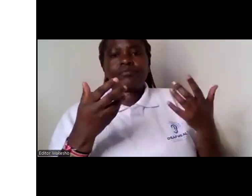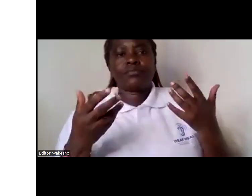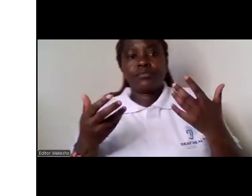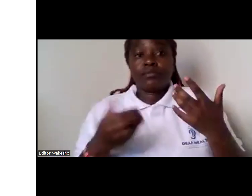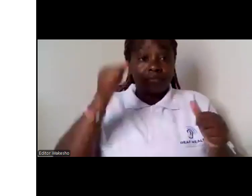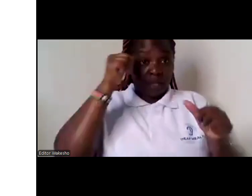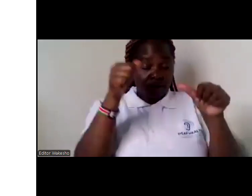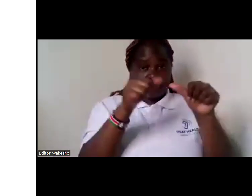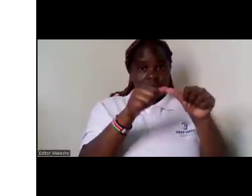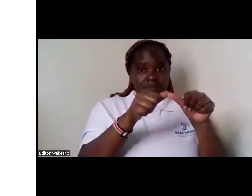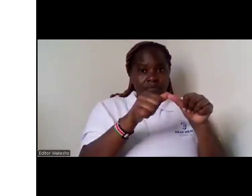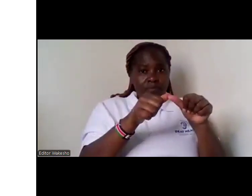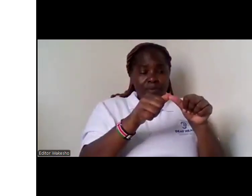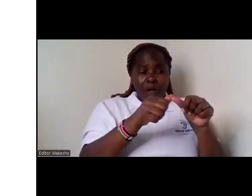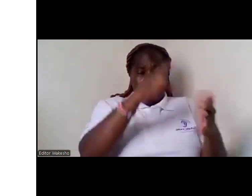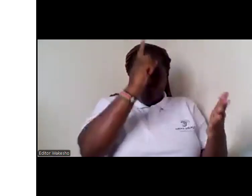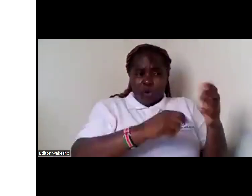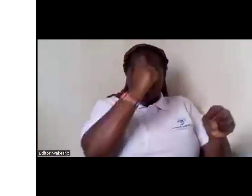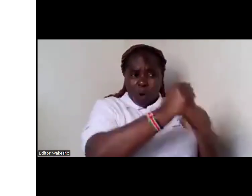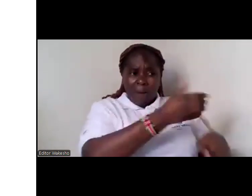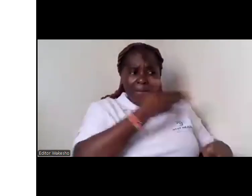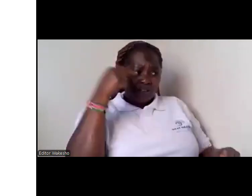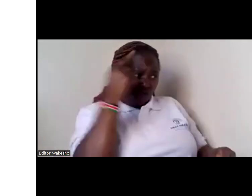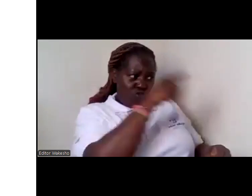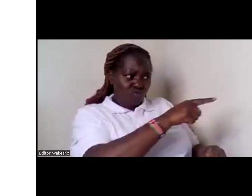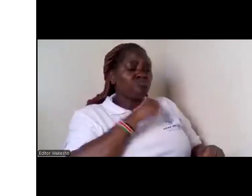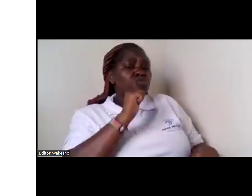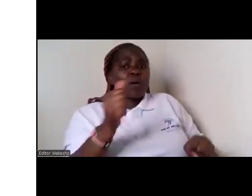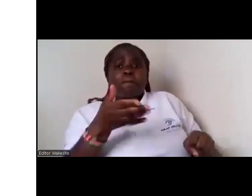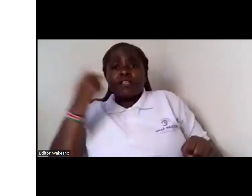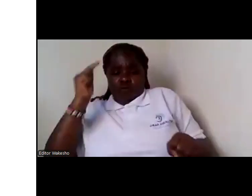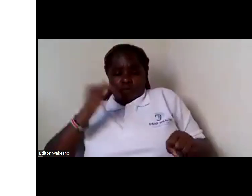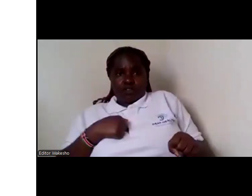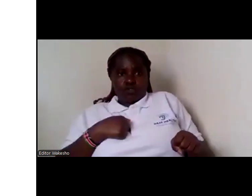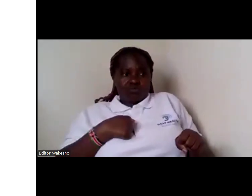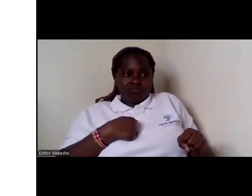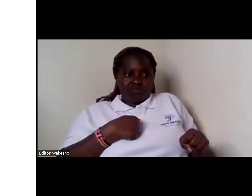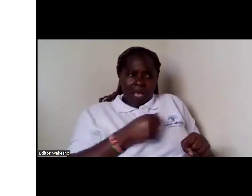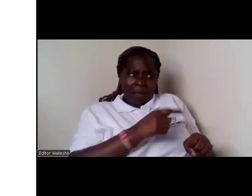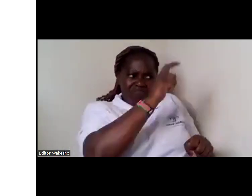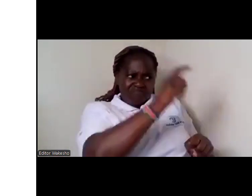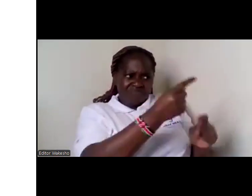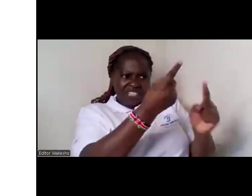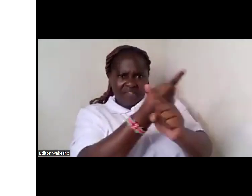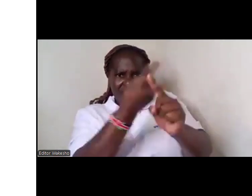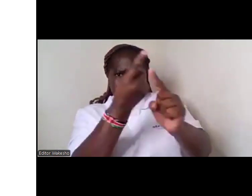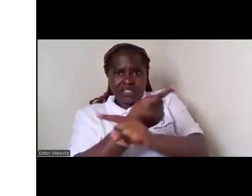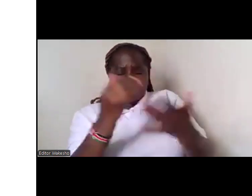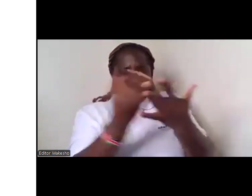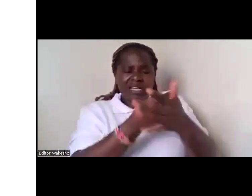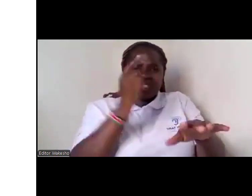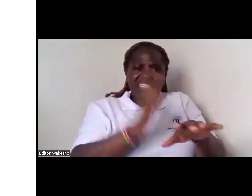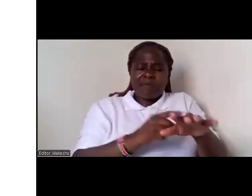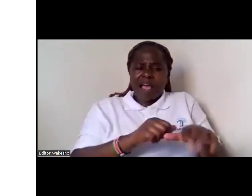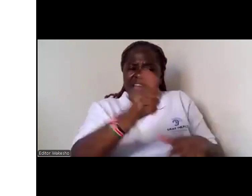Remember, what might have worked for one patient might not work for another. So one patient might have loved the transdermal patch. It was very